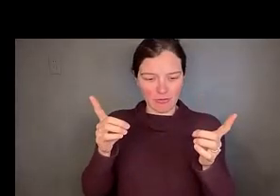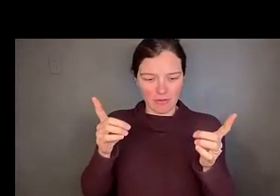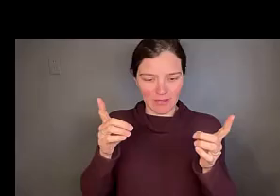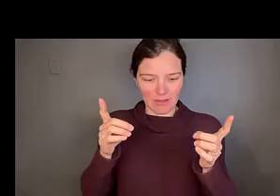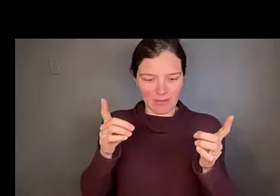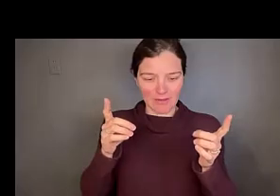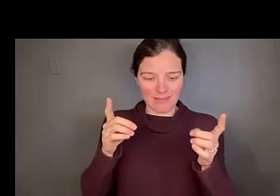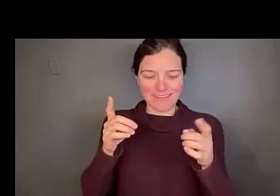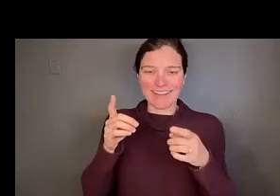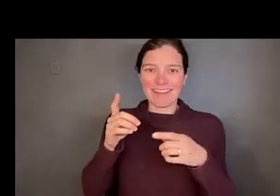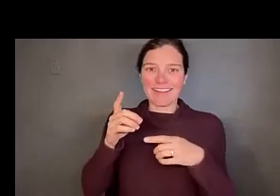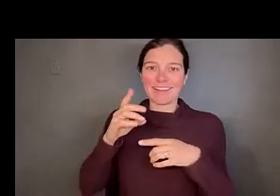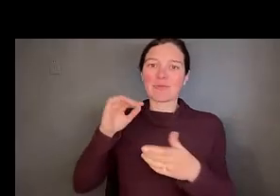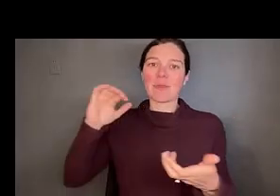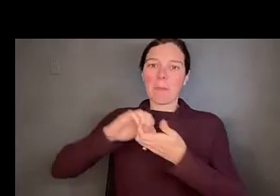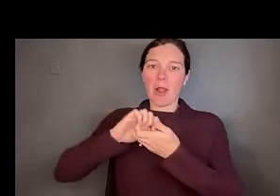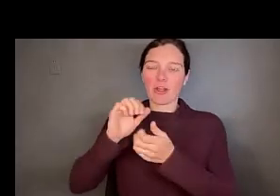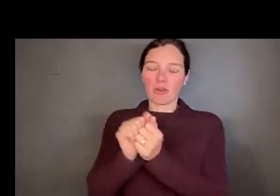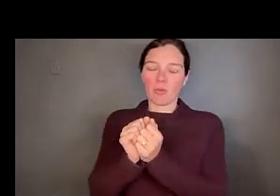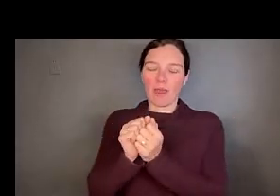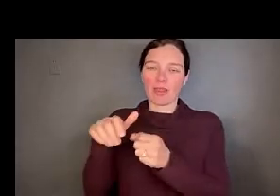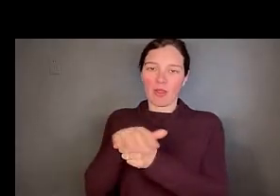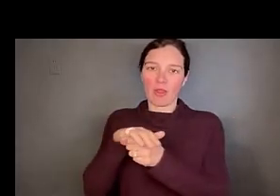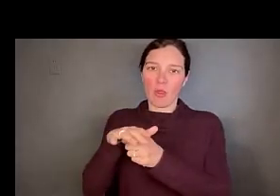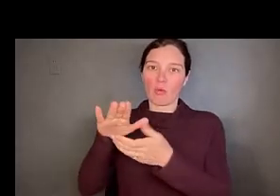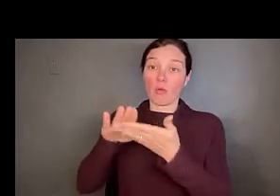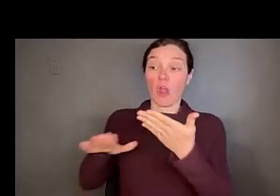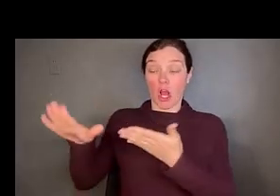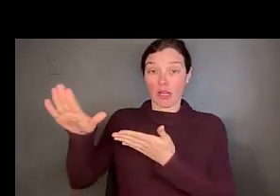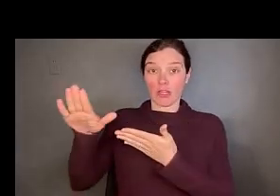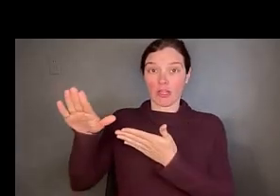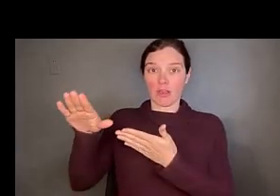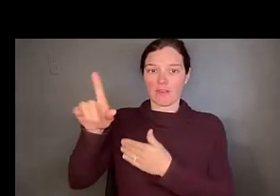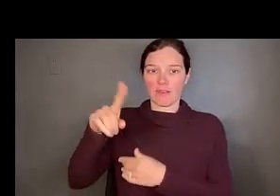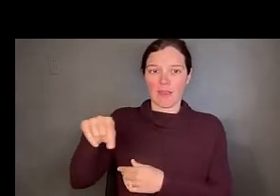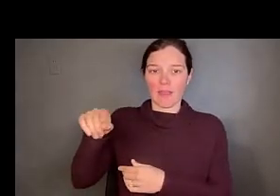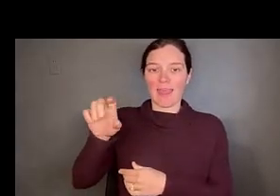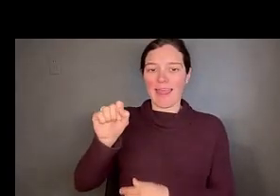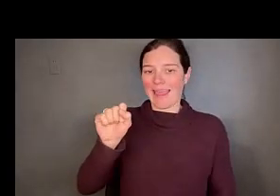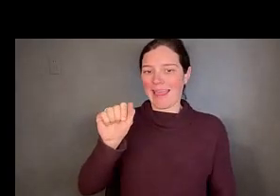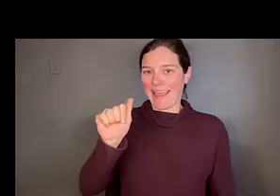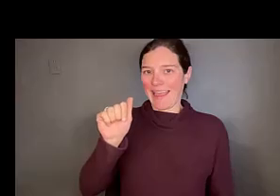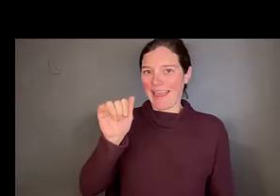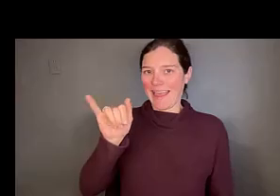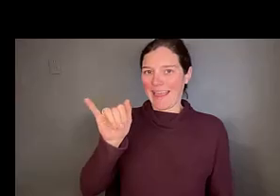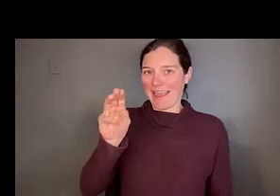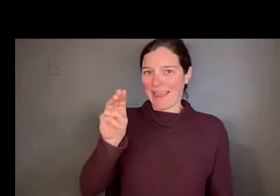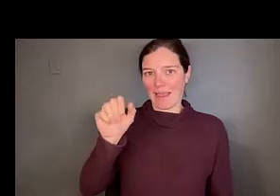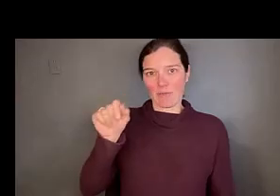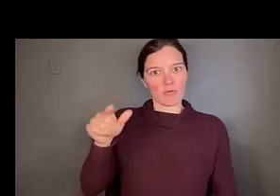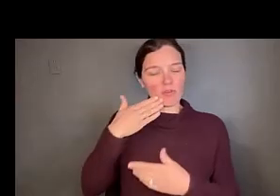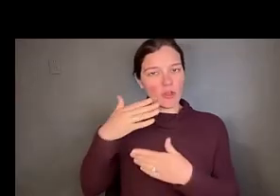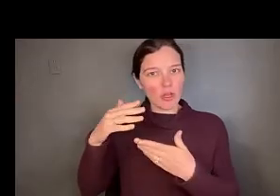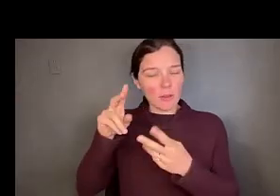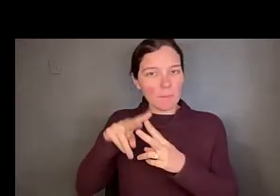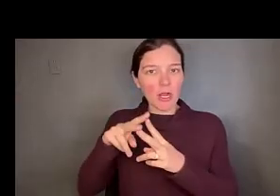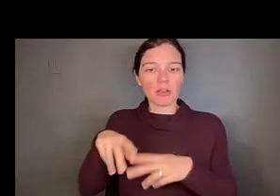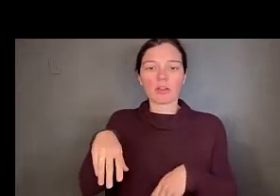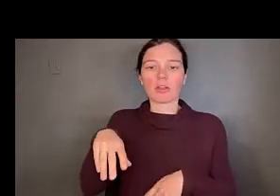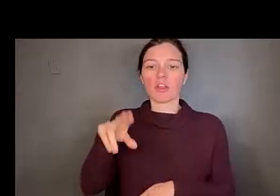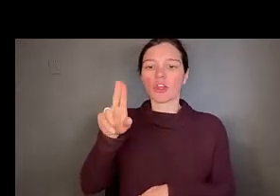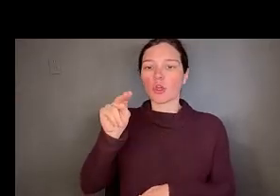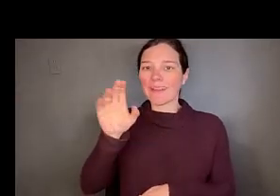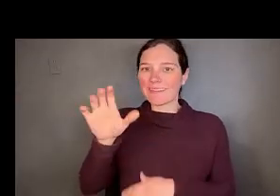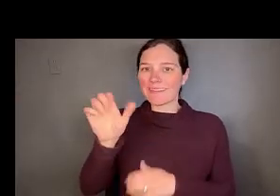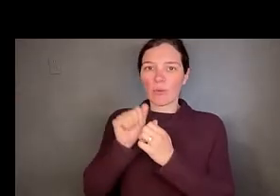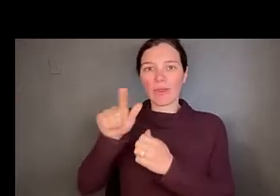level. So we partnered with our local colleges, which have been Ames has been a great partner. UNC with their DO school.